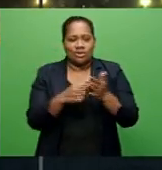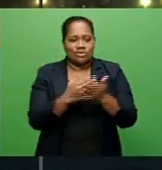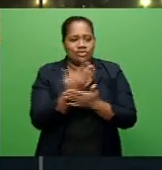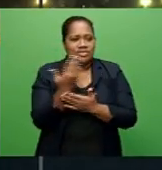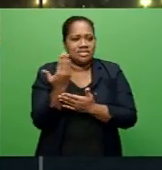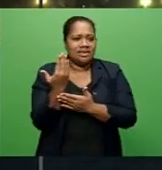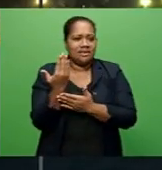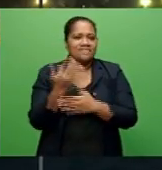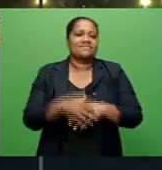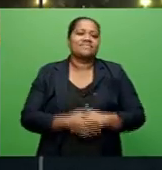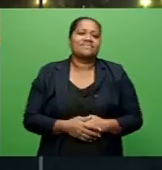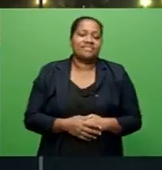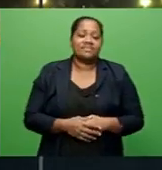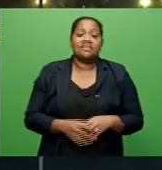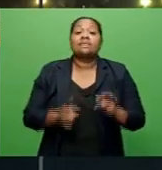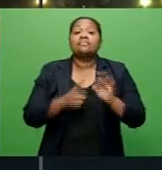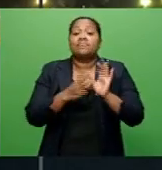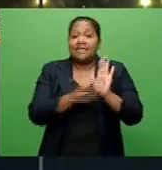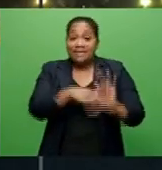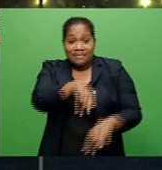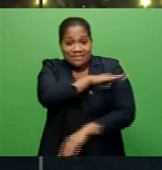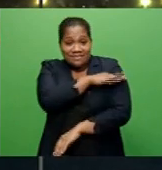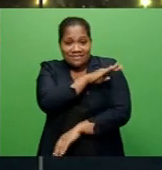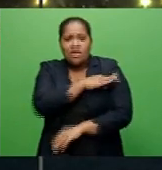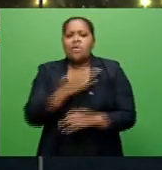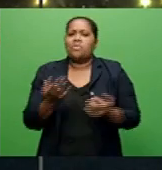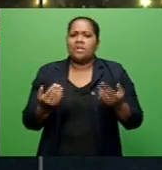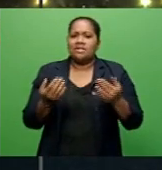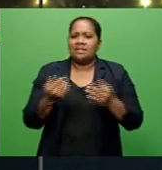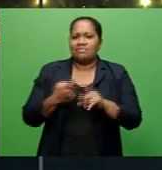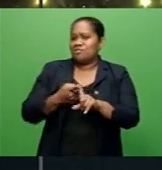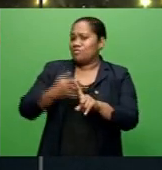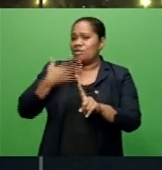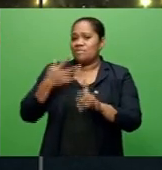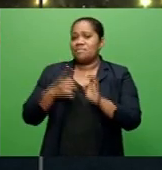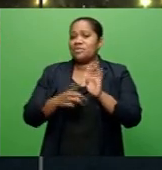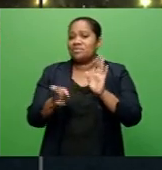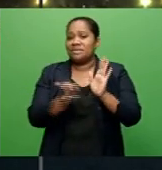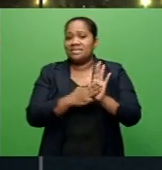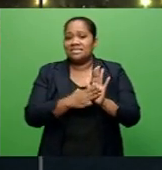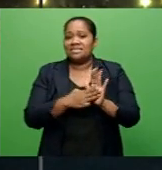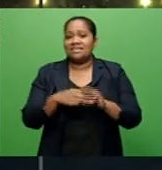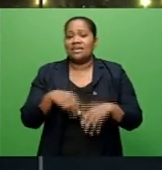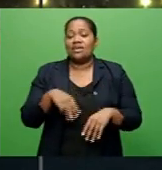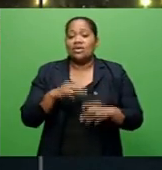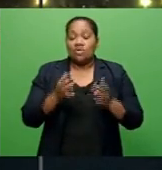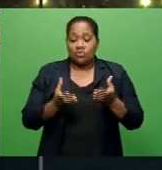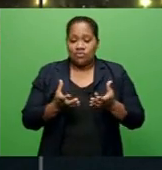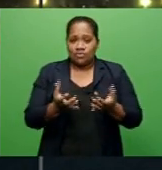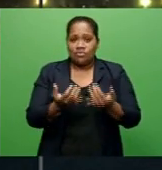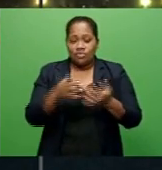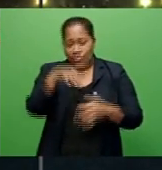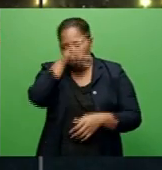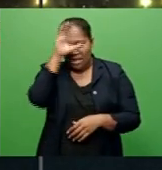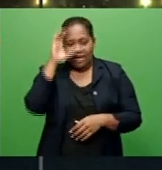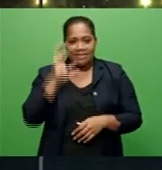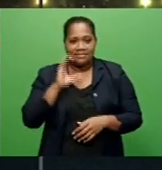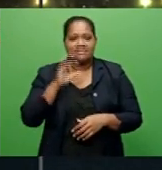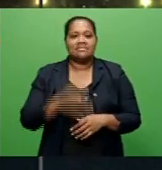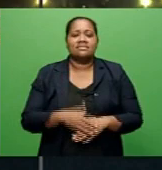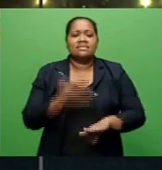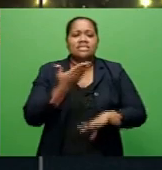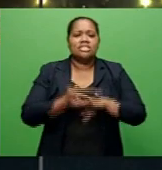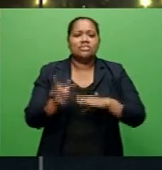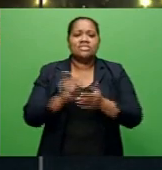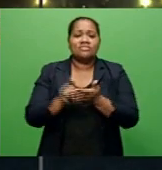Prime Minister Vorengen Bainimarama has welcomed former Prime Minister of the Cook Islands Henry Puna's appointment as the new Secretary General of the